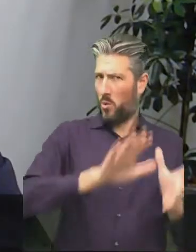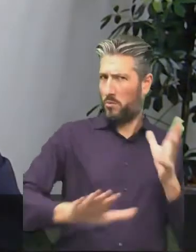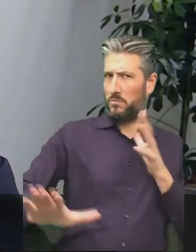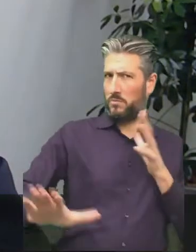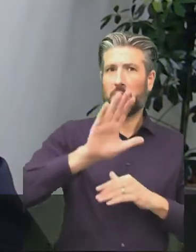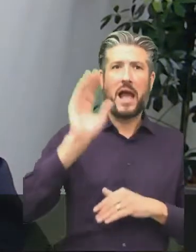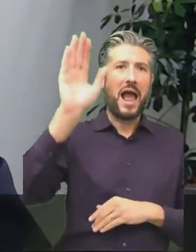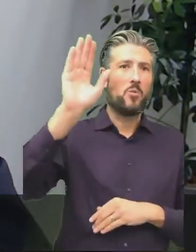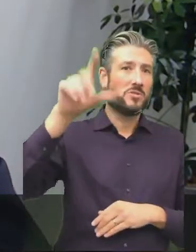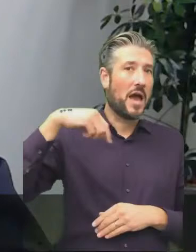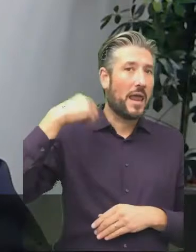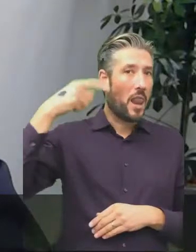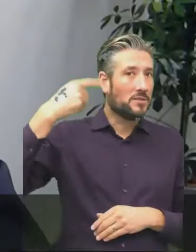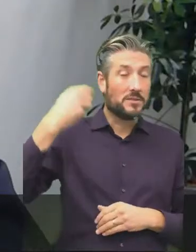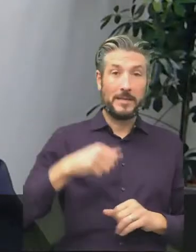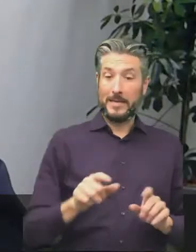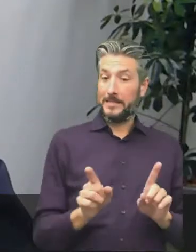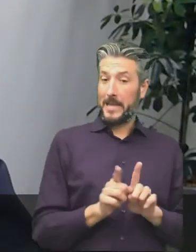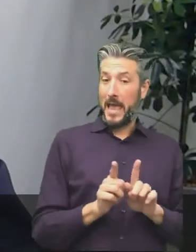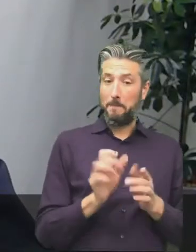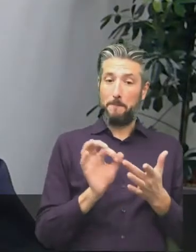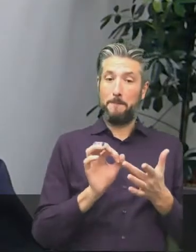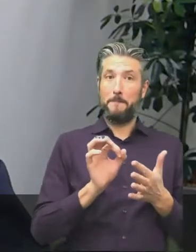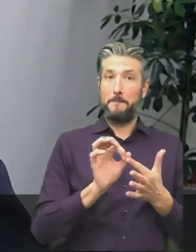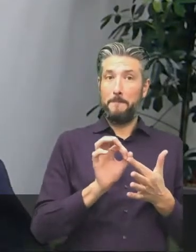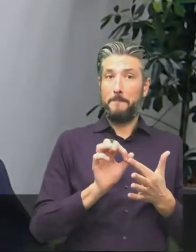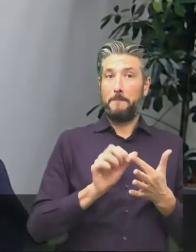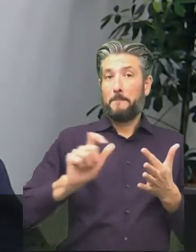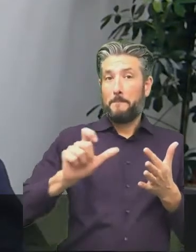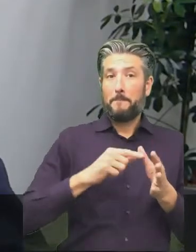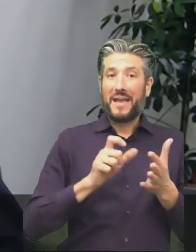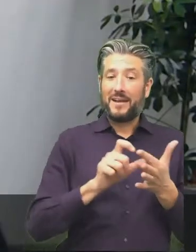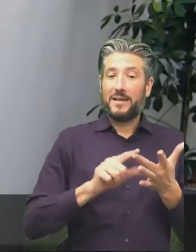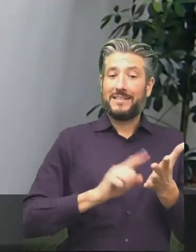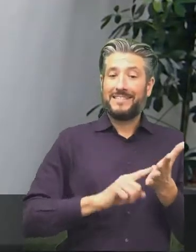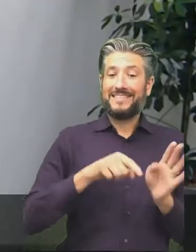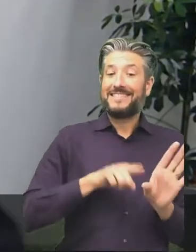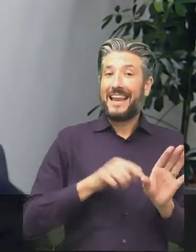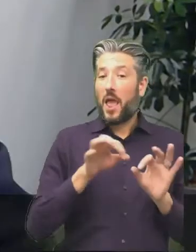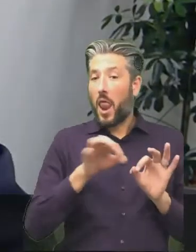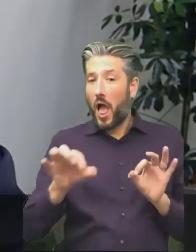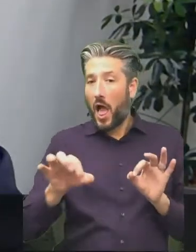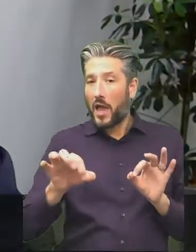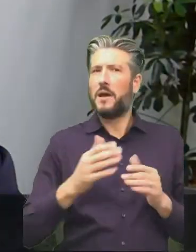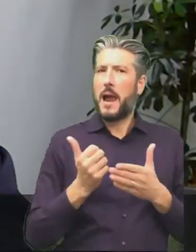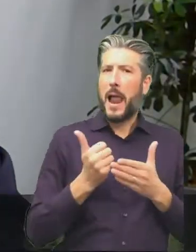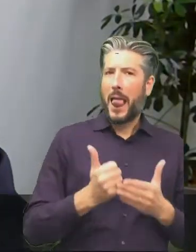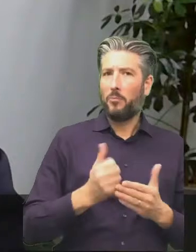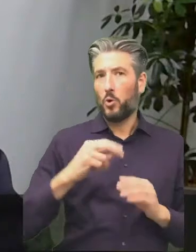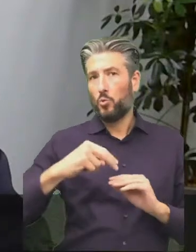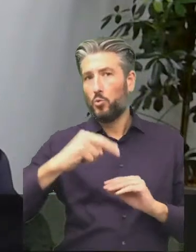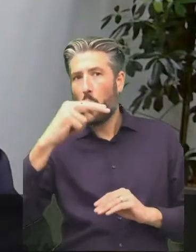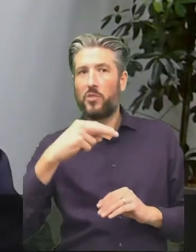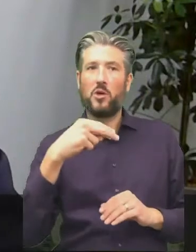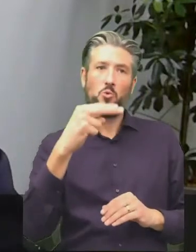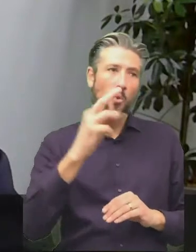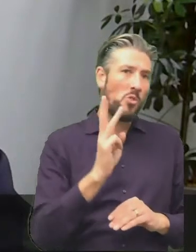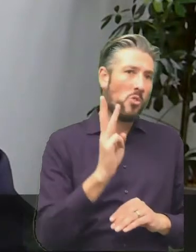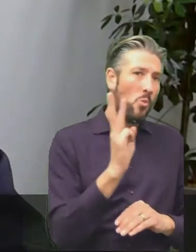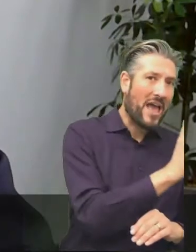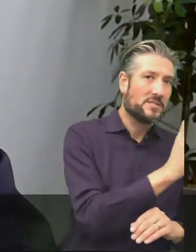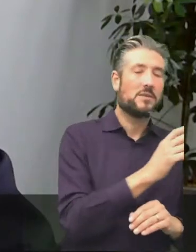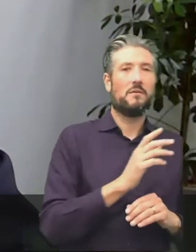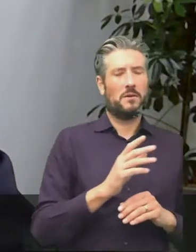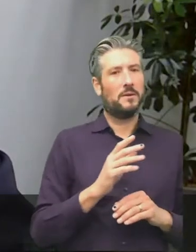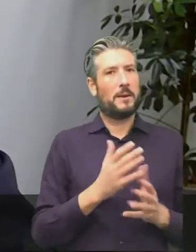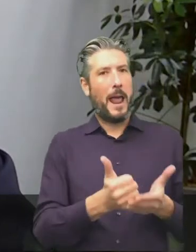northeast and the northwest, which is really important for making sure that we have a green recovery coming out of this pandemic.